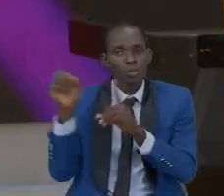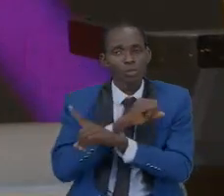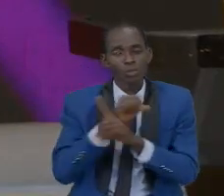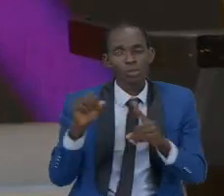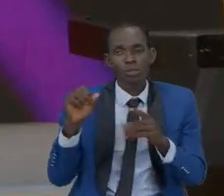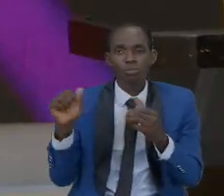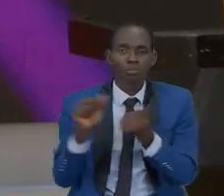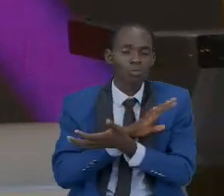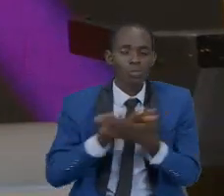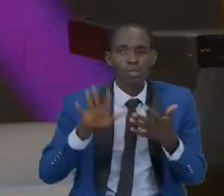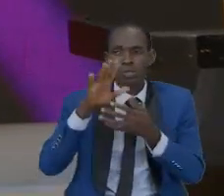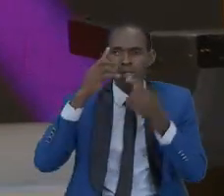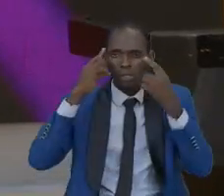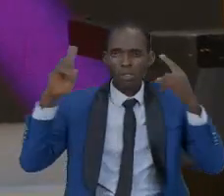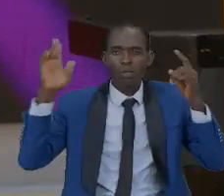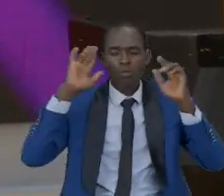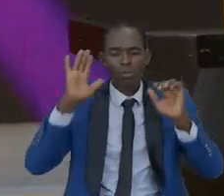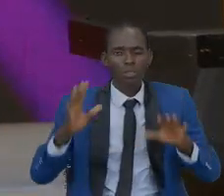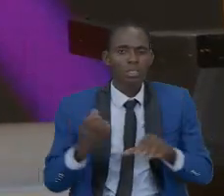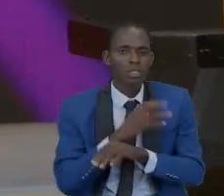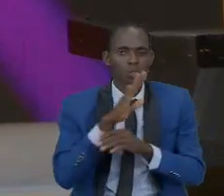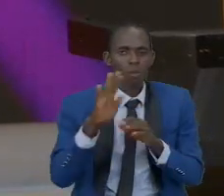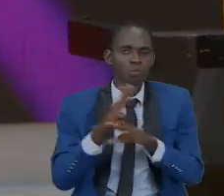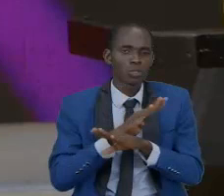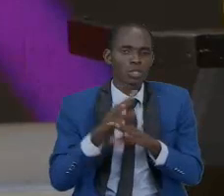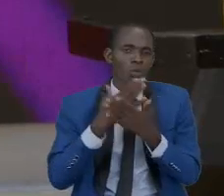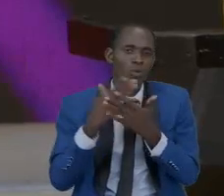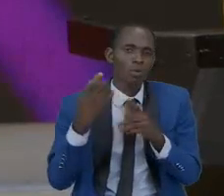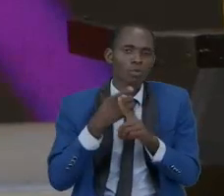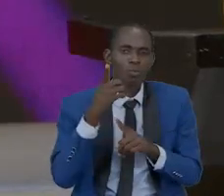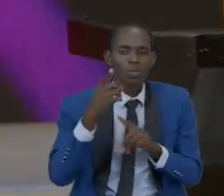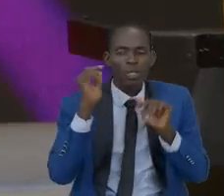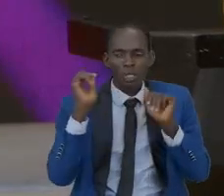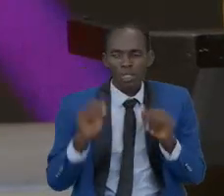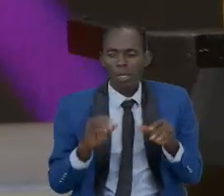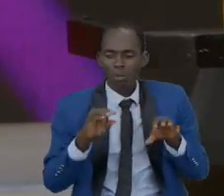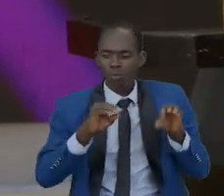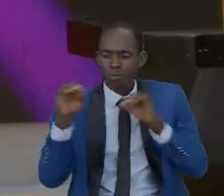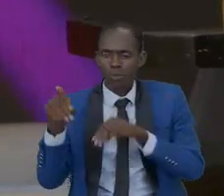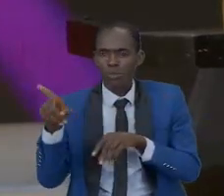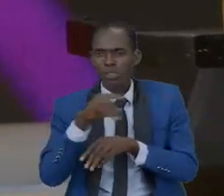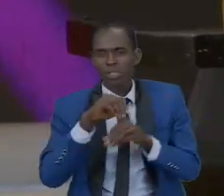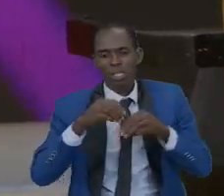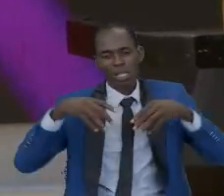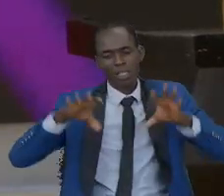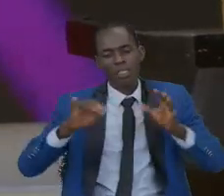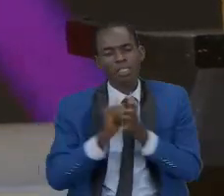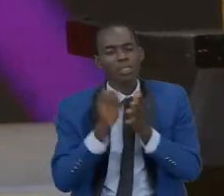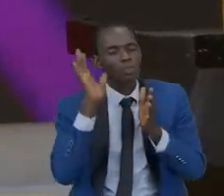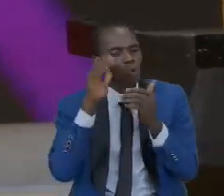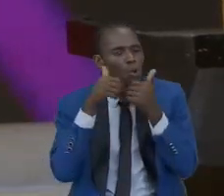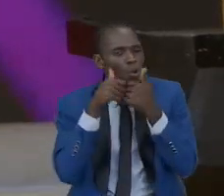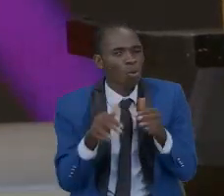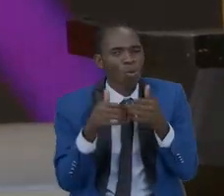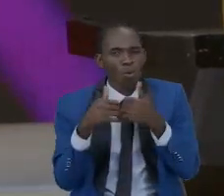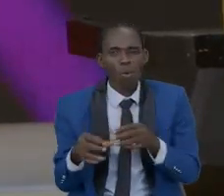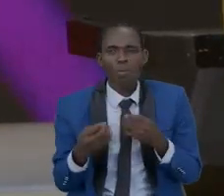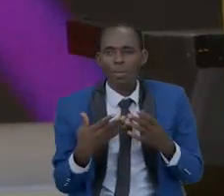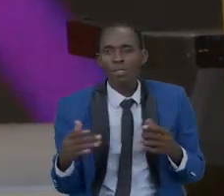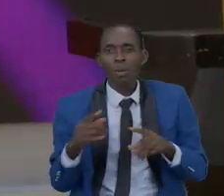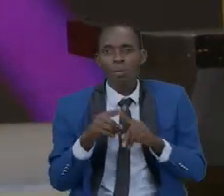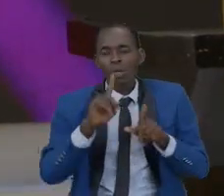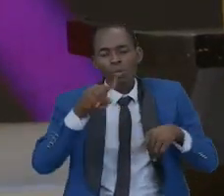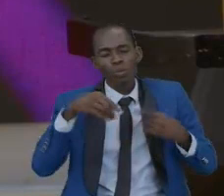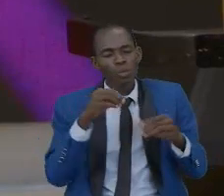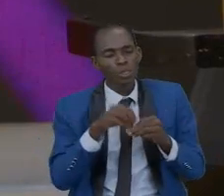can take your business away from you that can put you in a class that you lose a lot of things but go in the secret